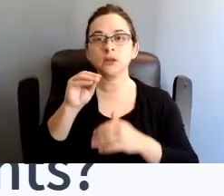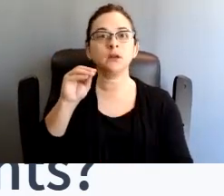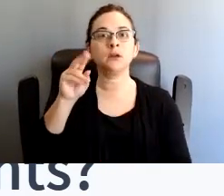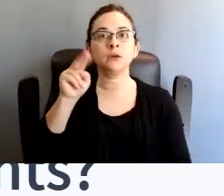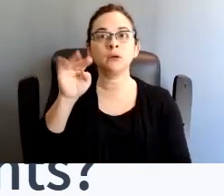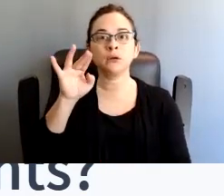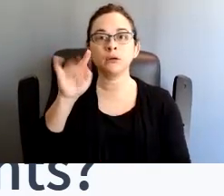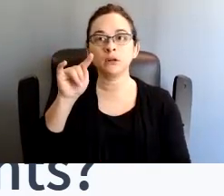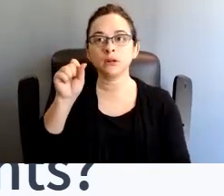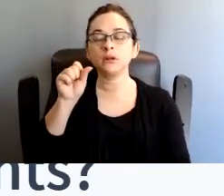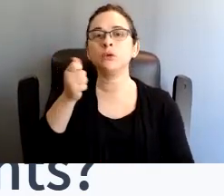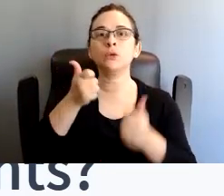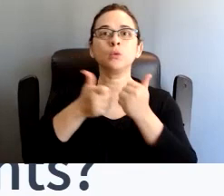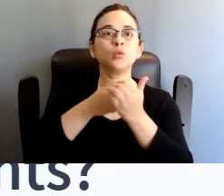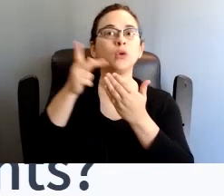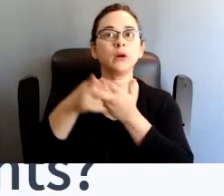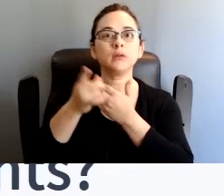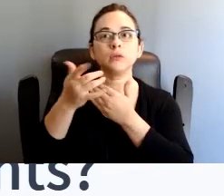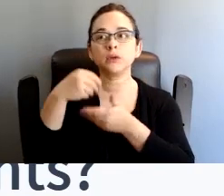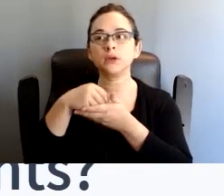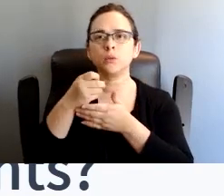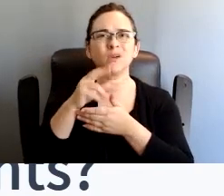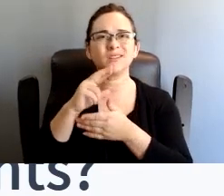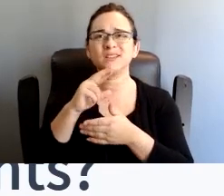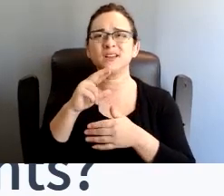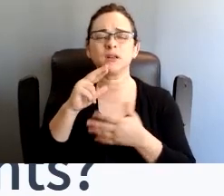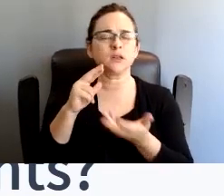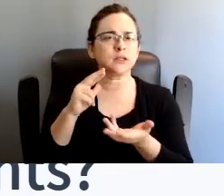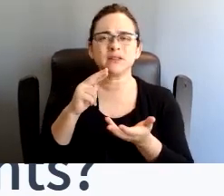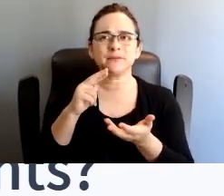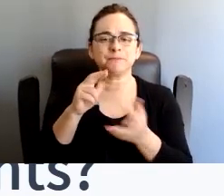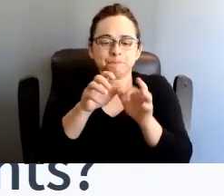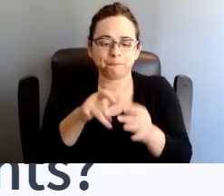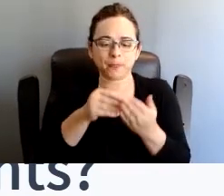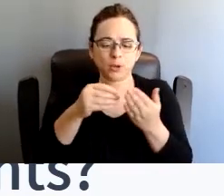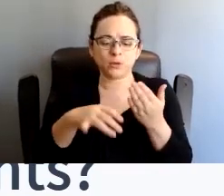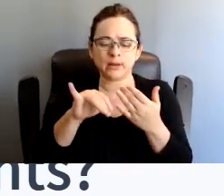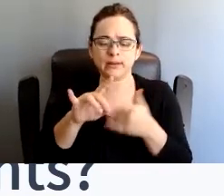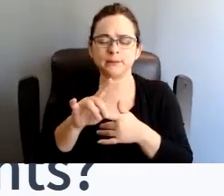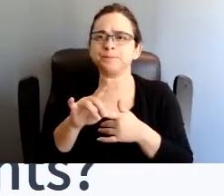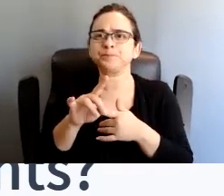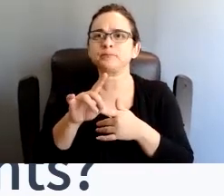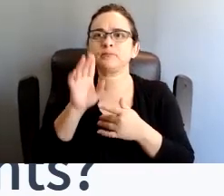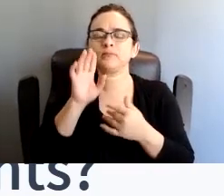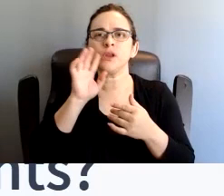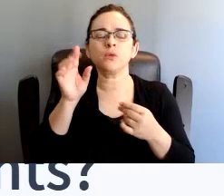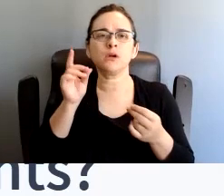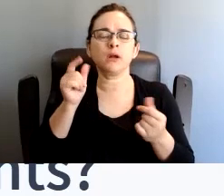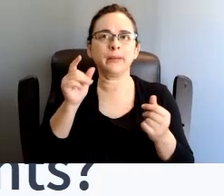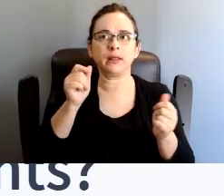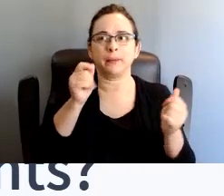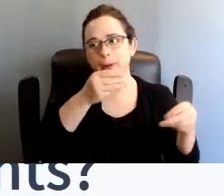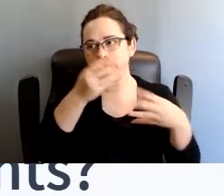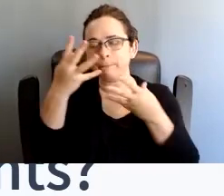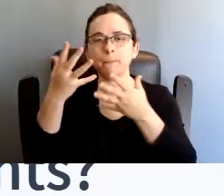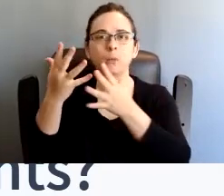What program are you in? Or if they put their student ID, some of those things will be entered in there. Do you want help